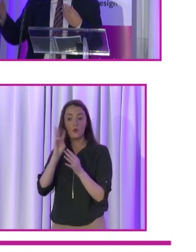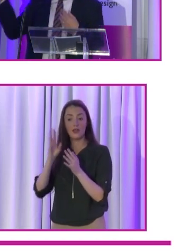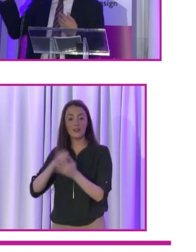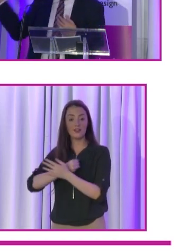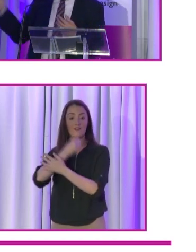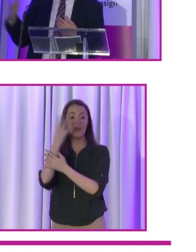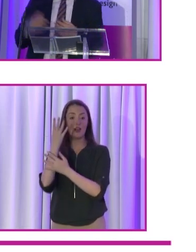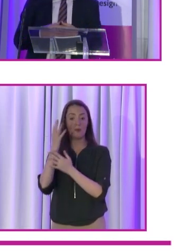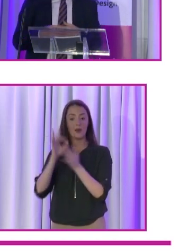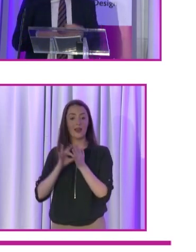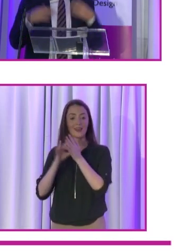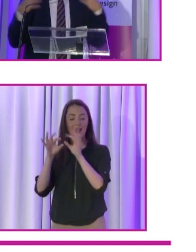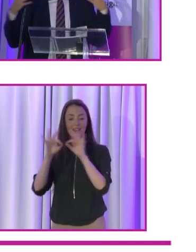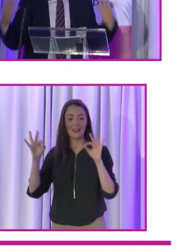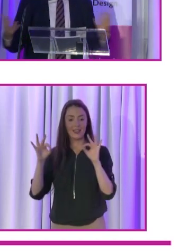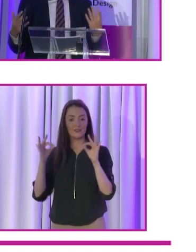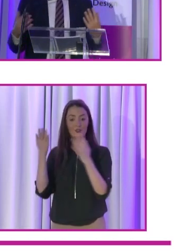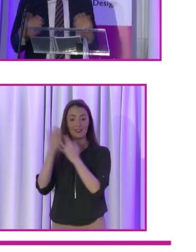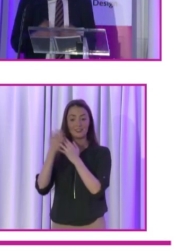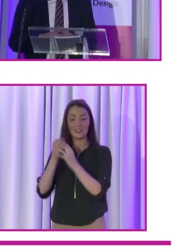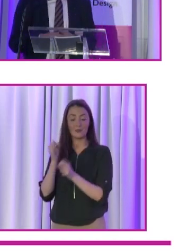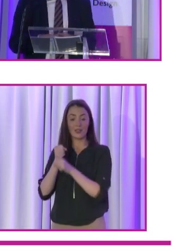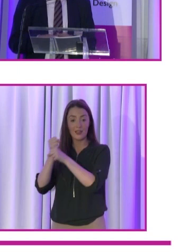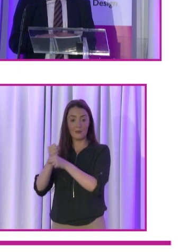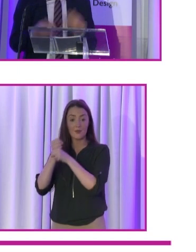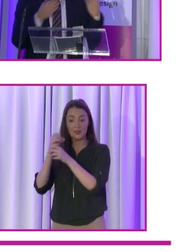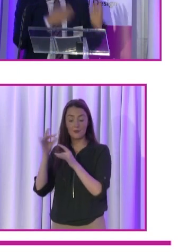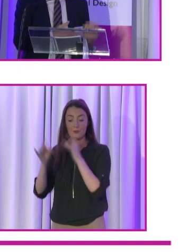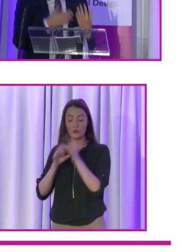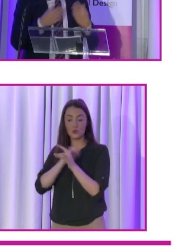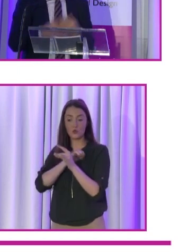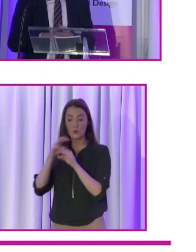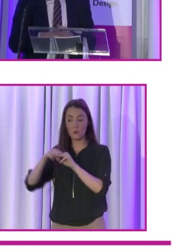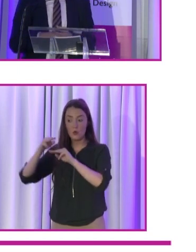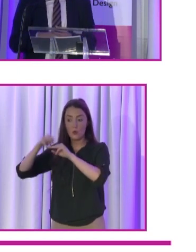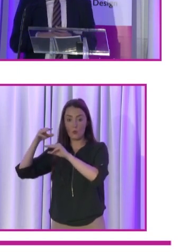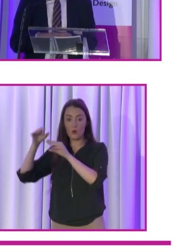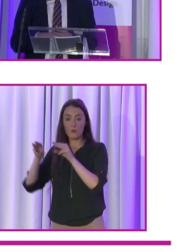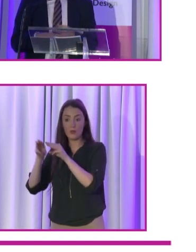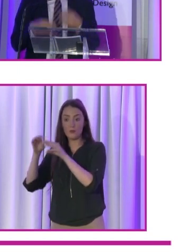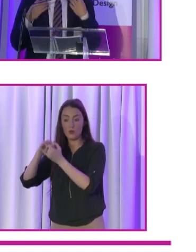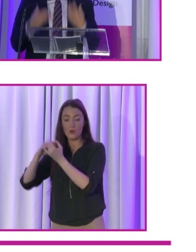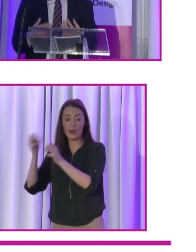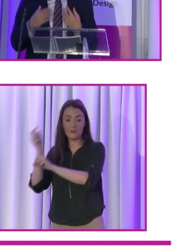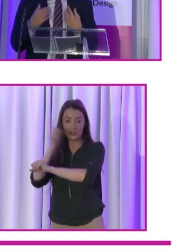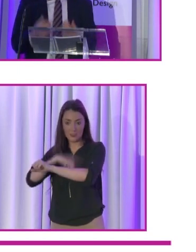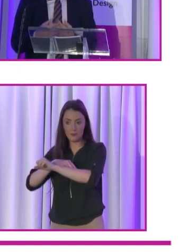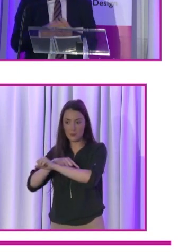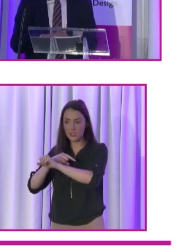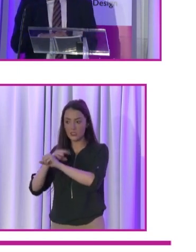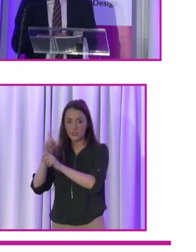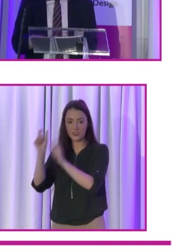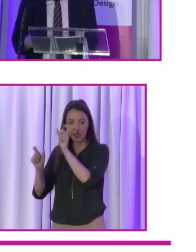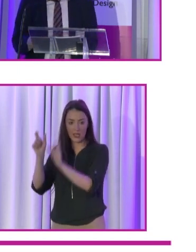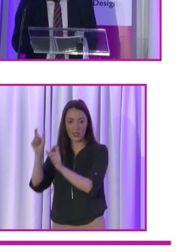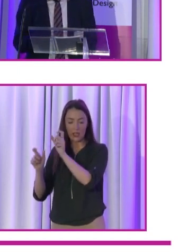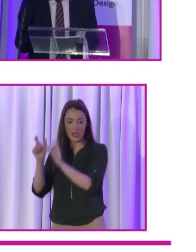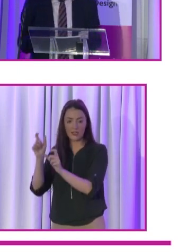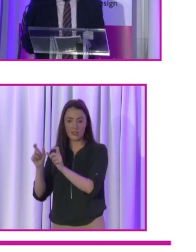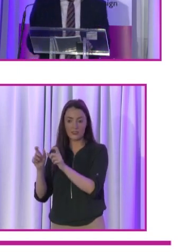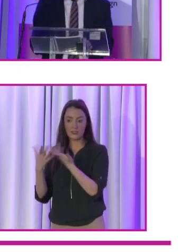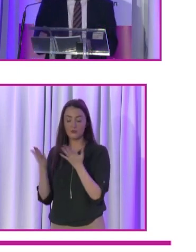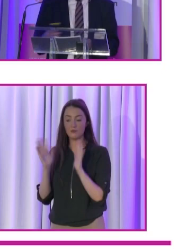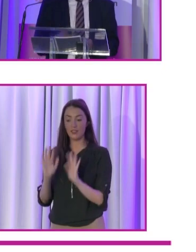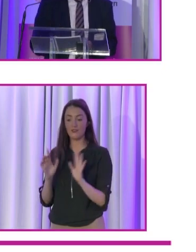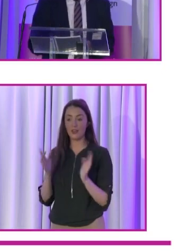campaign, and also to encourage that more and more persons with disabilities, as it was mentioned in the previous panel, run as candidates. So I will